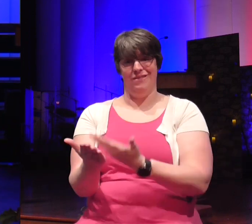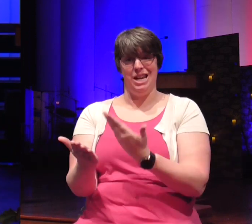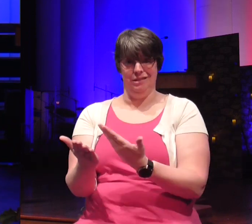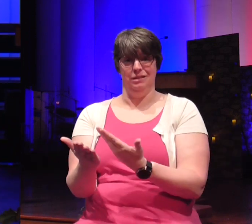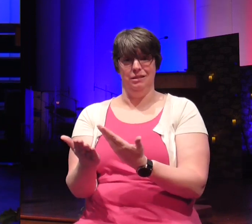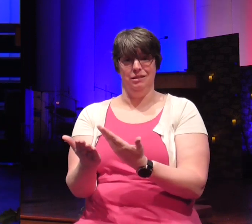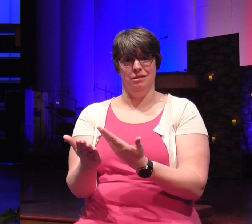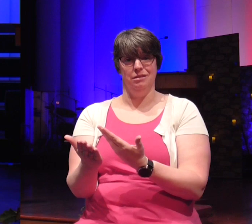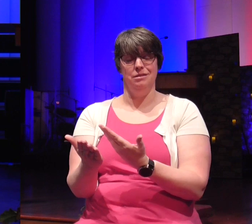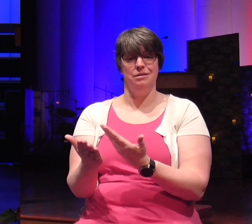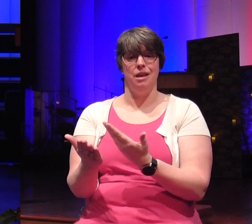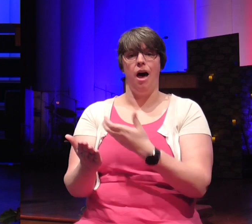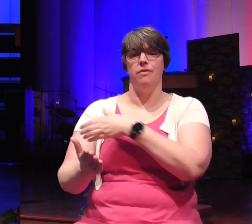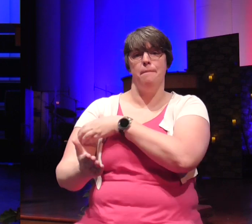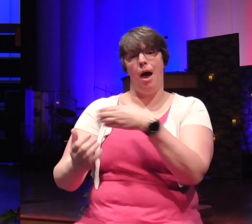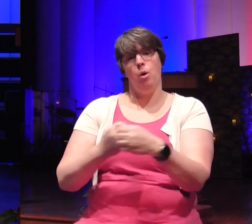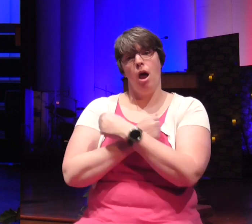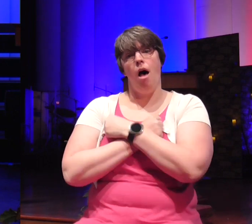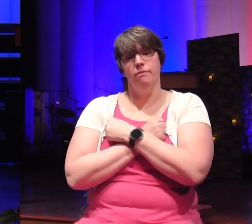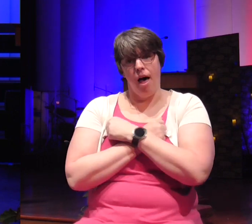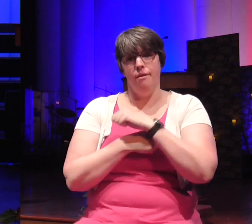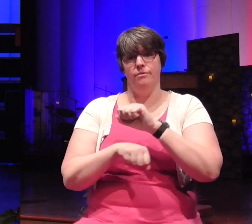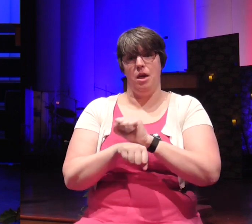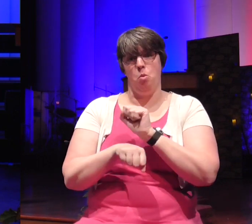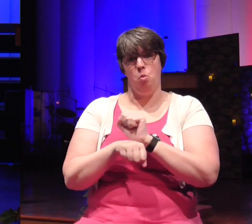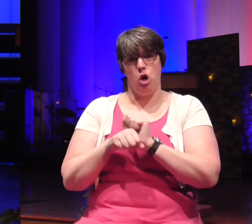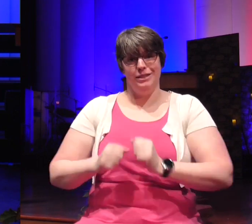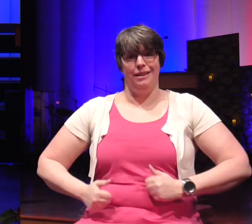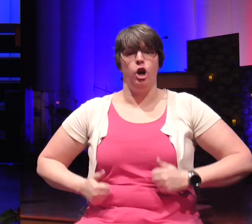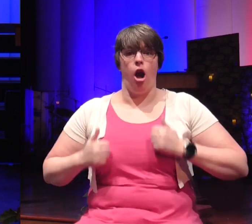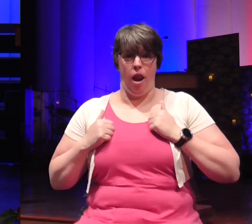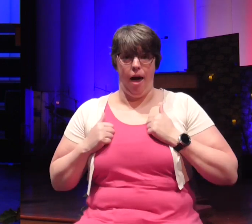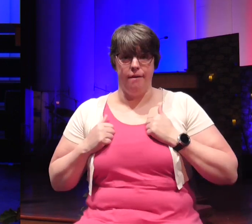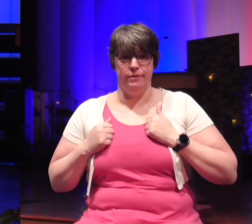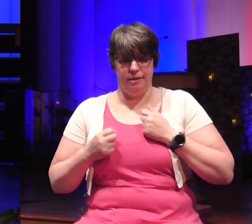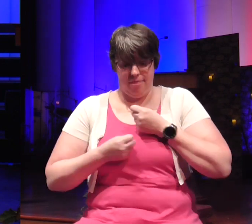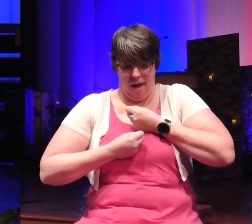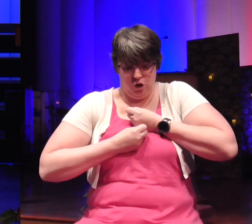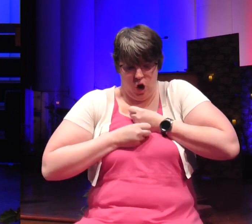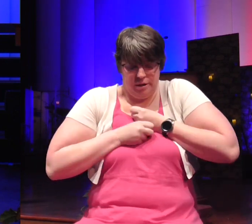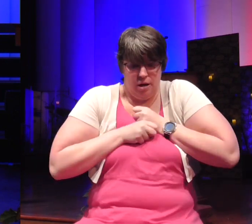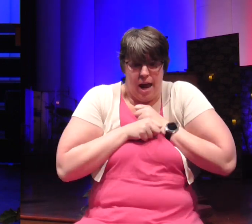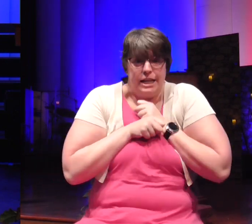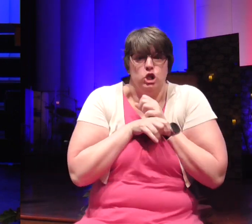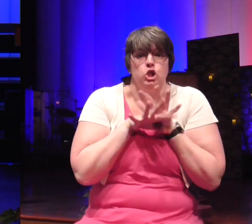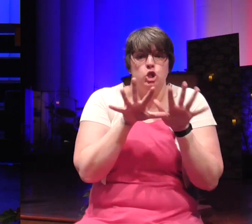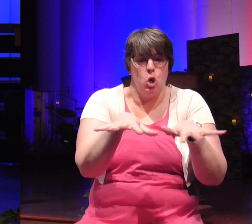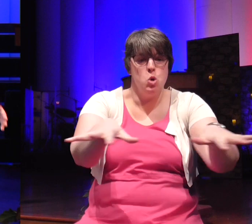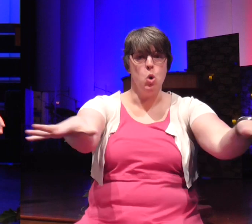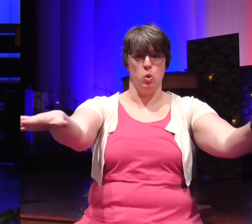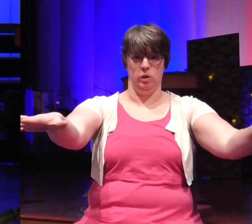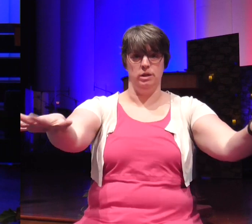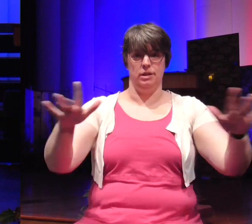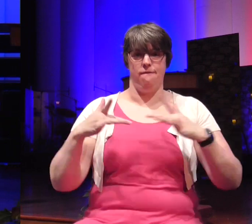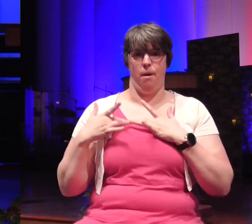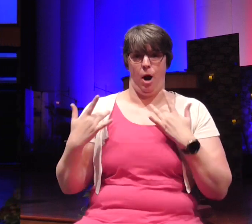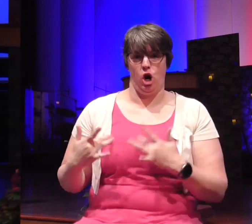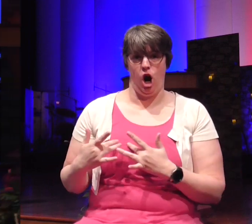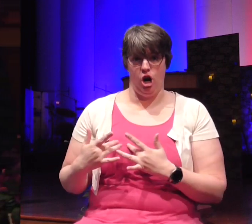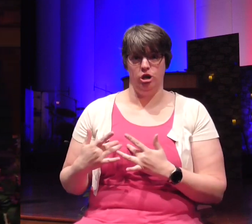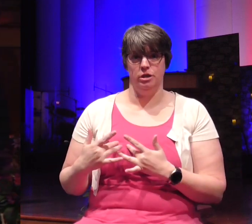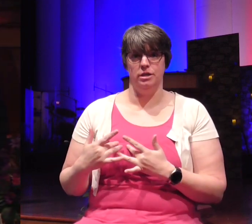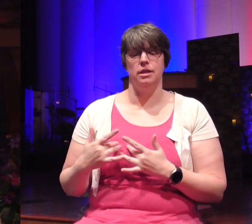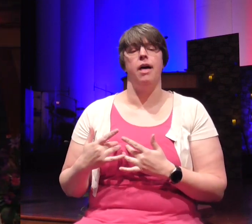love at work in our lives, exuding from our hearts, and learning to discern and follow